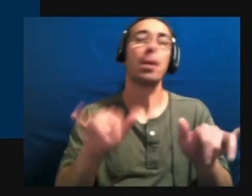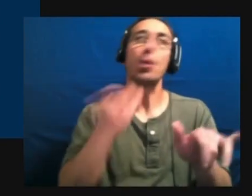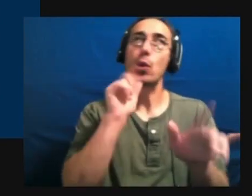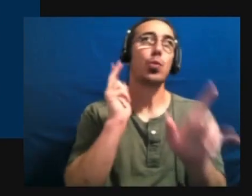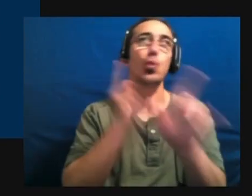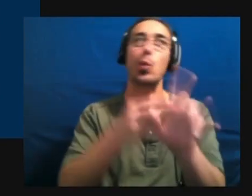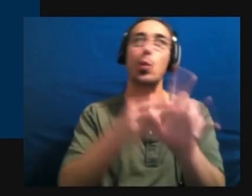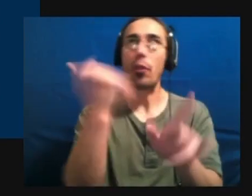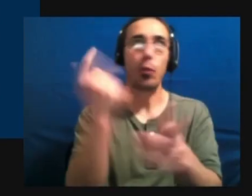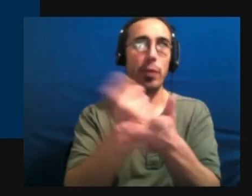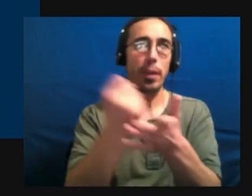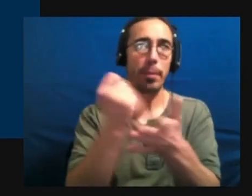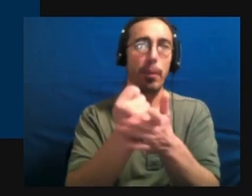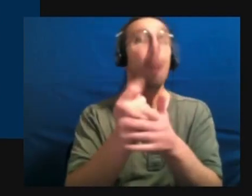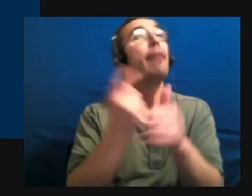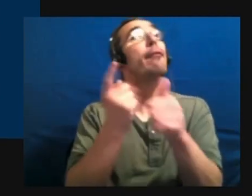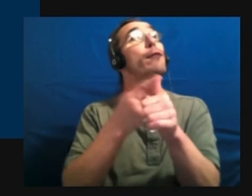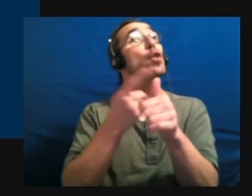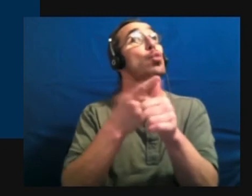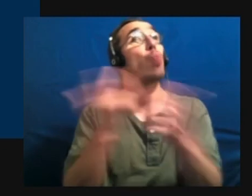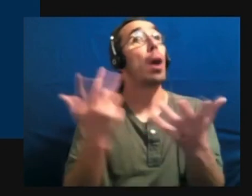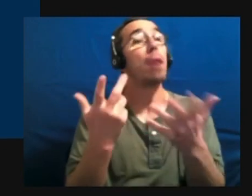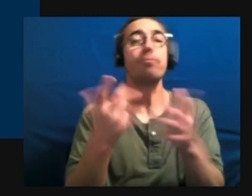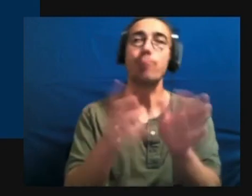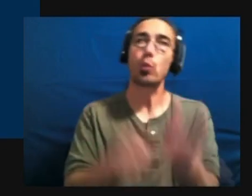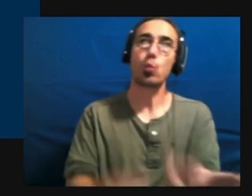The first thing they need is support.